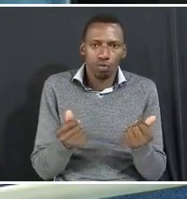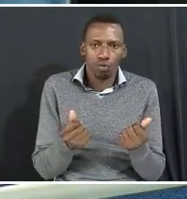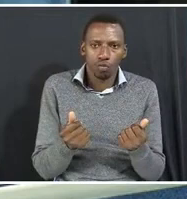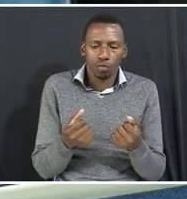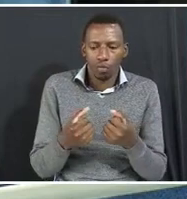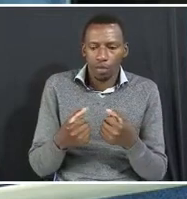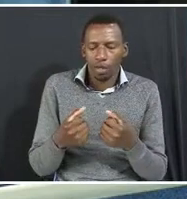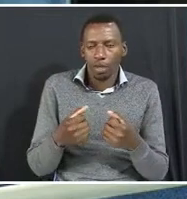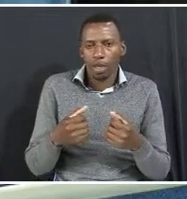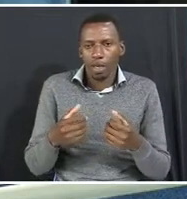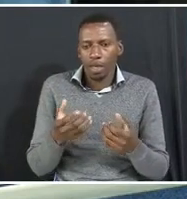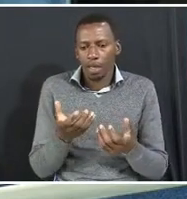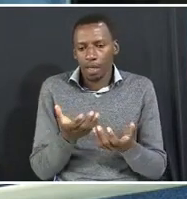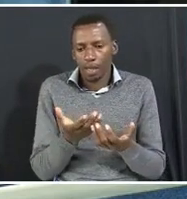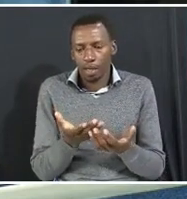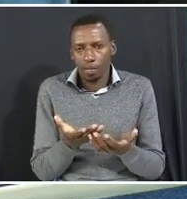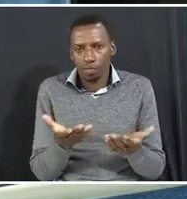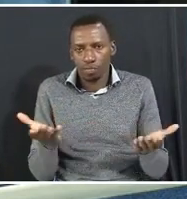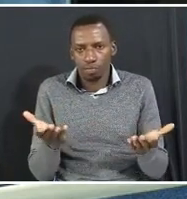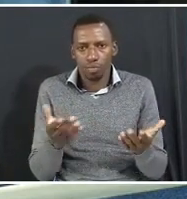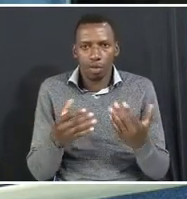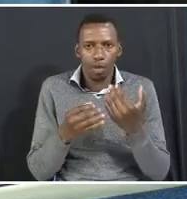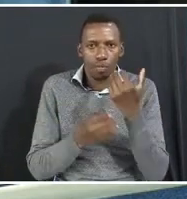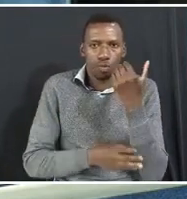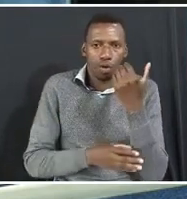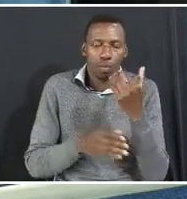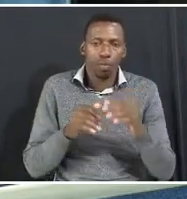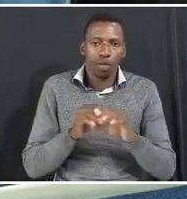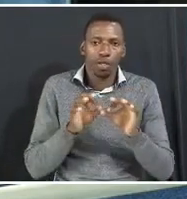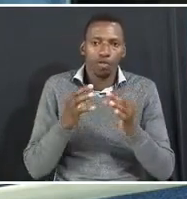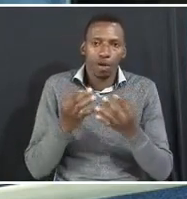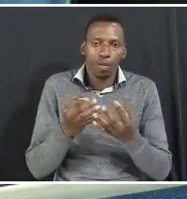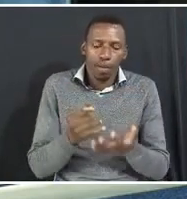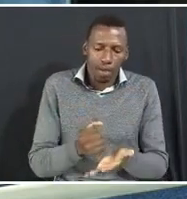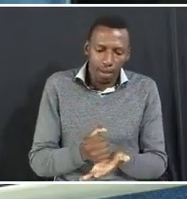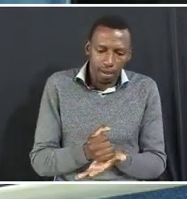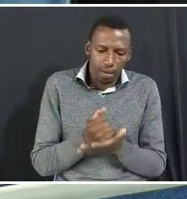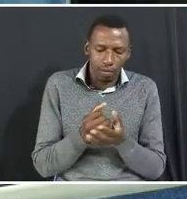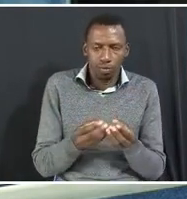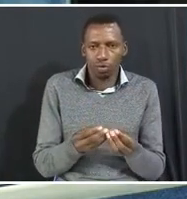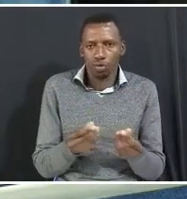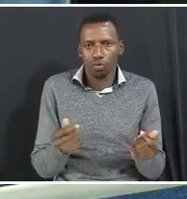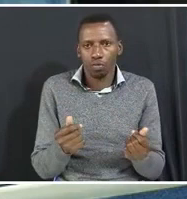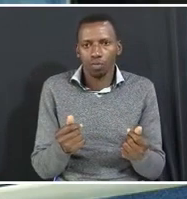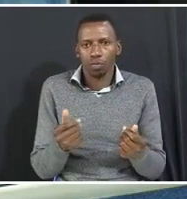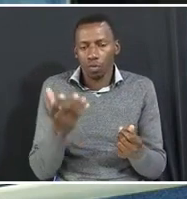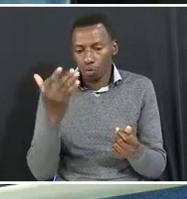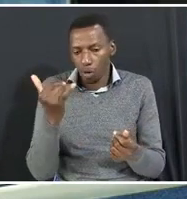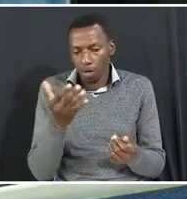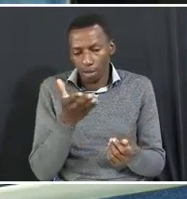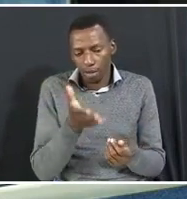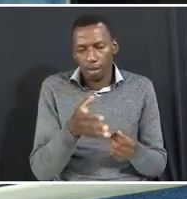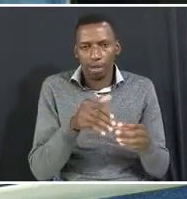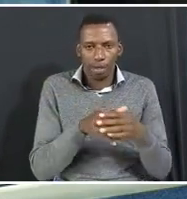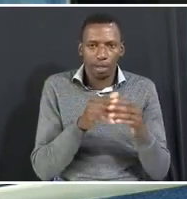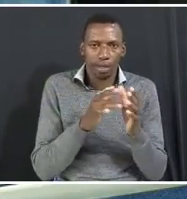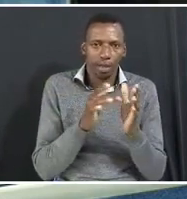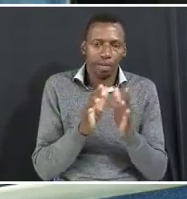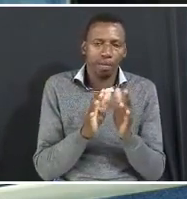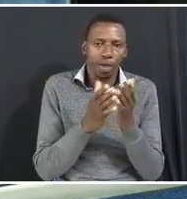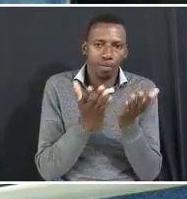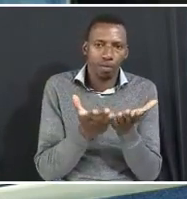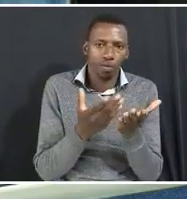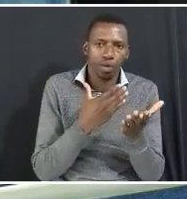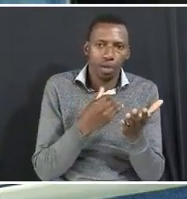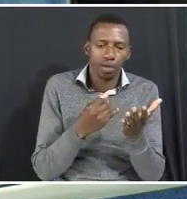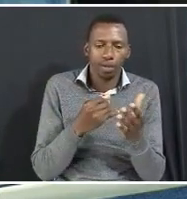fortunate, based on the precepts set in the Bible, and of course reinstated in our, or reinforced in our church manual, and